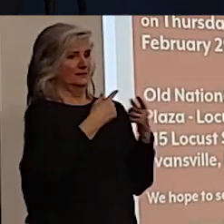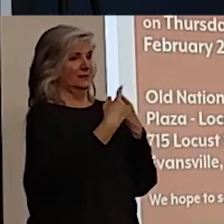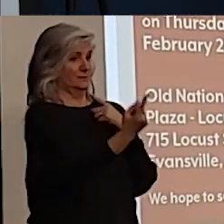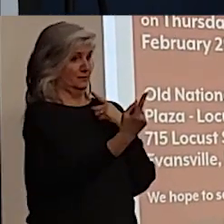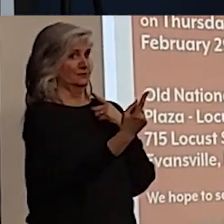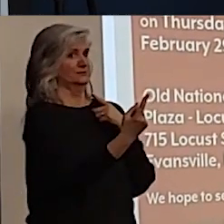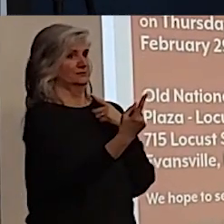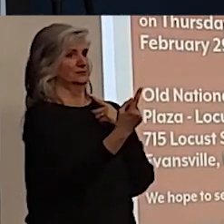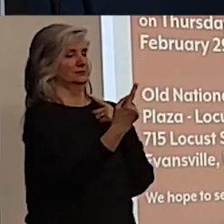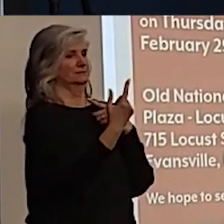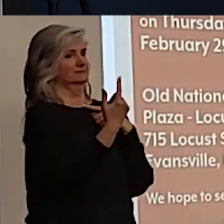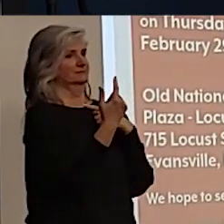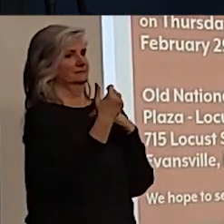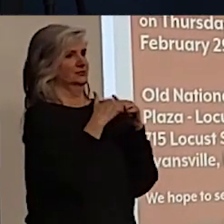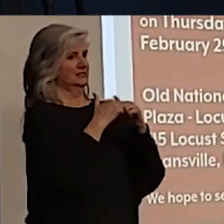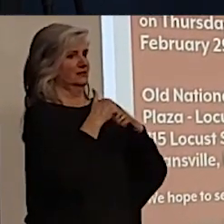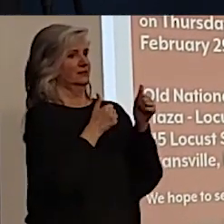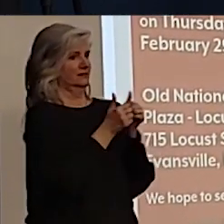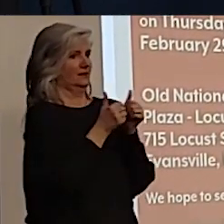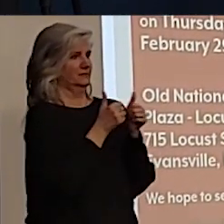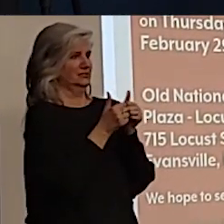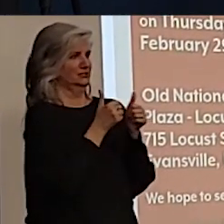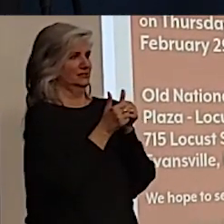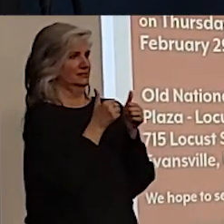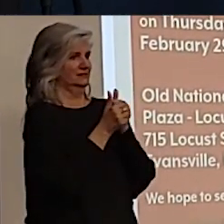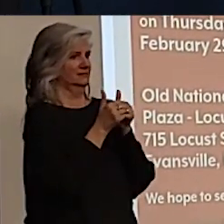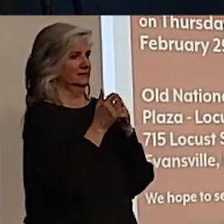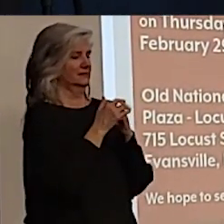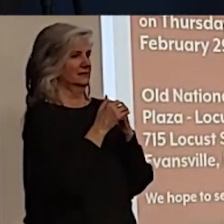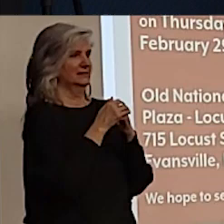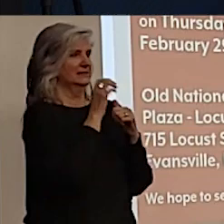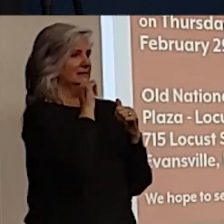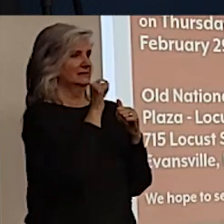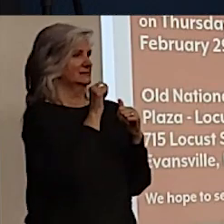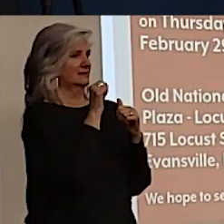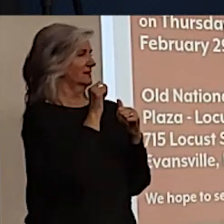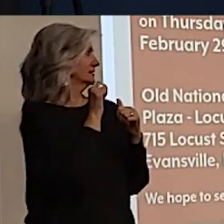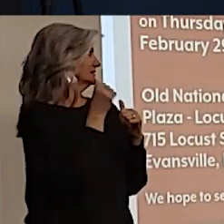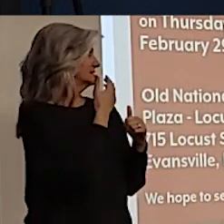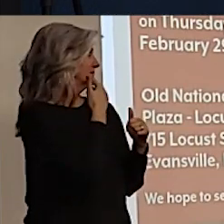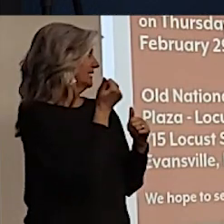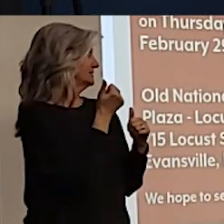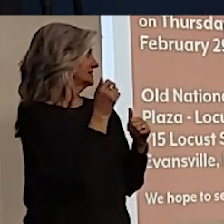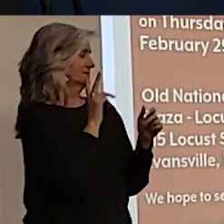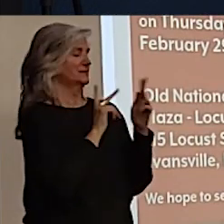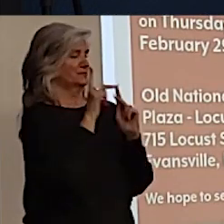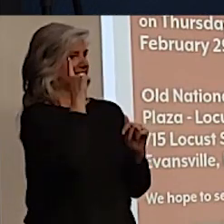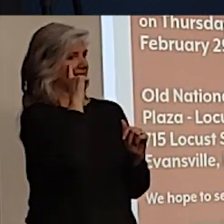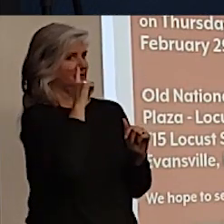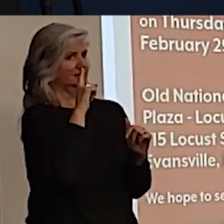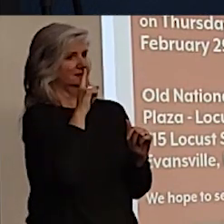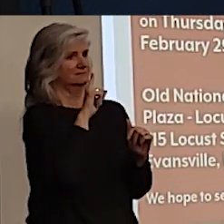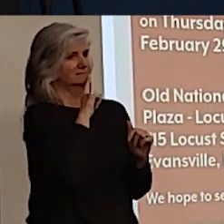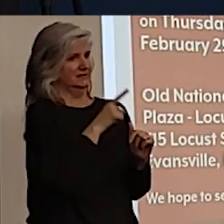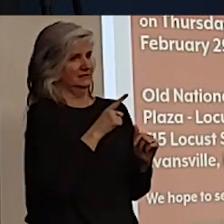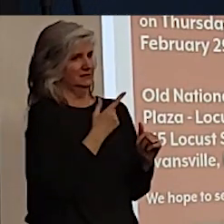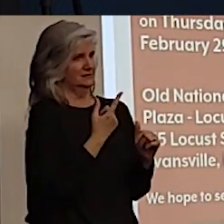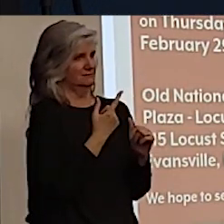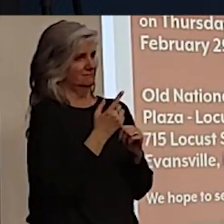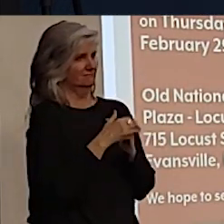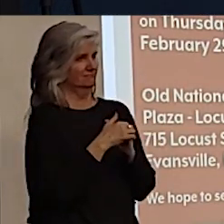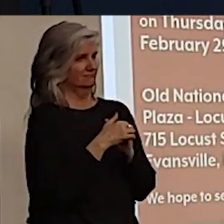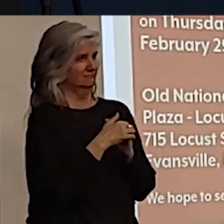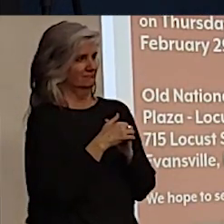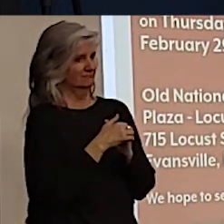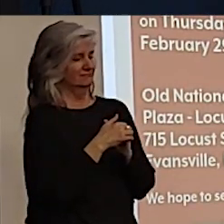restructuring, competition, and deregulation because it's not the panacea that people necessarily think it is. One of the